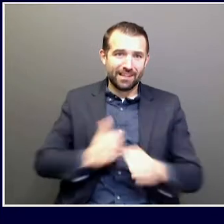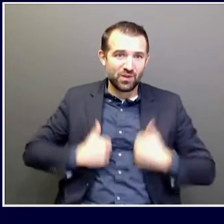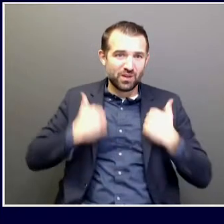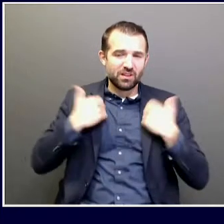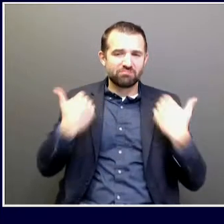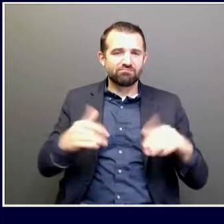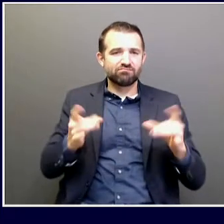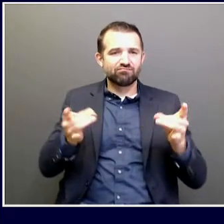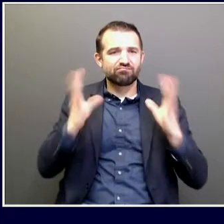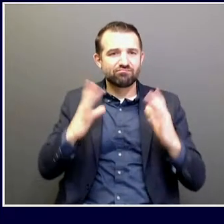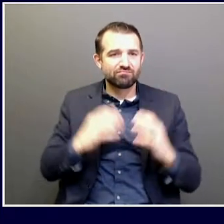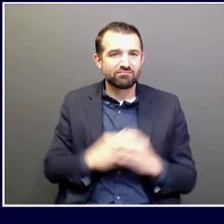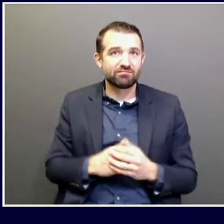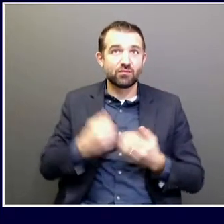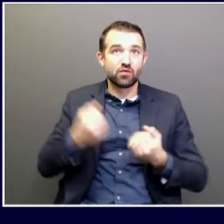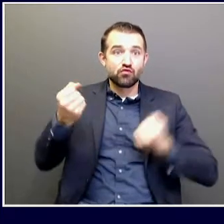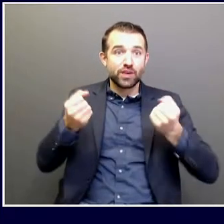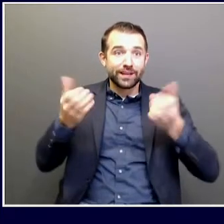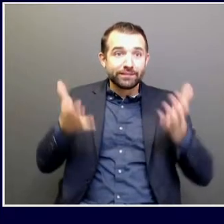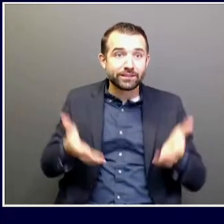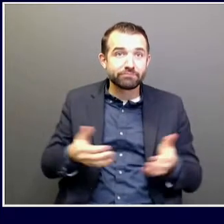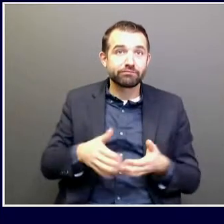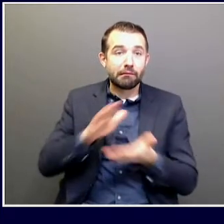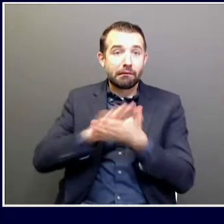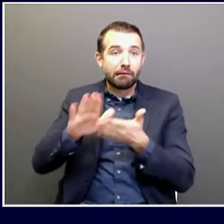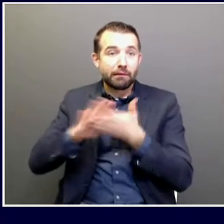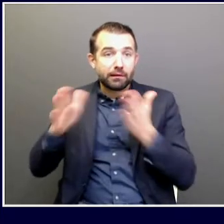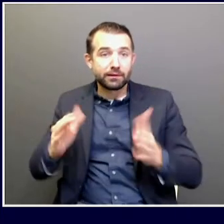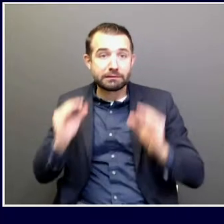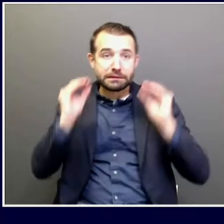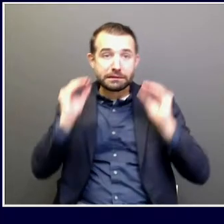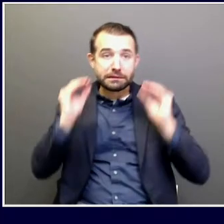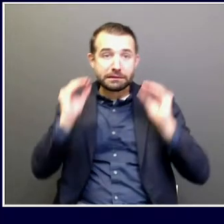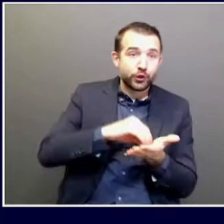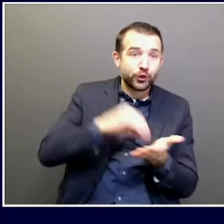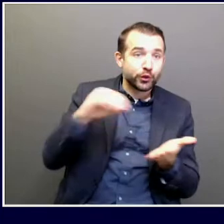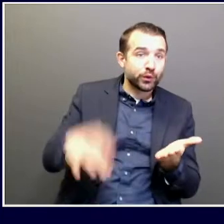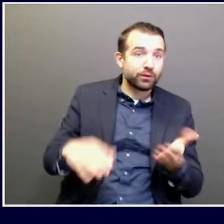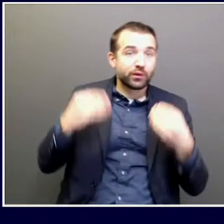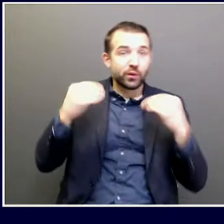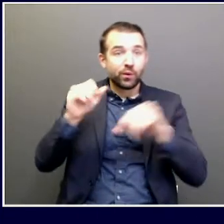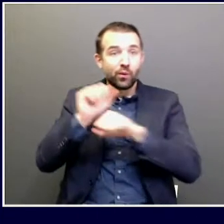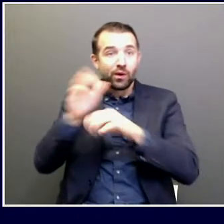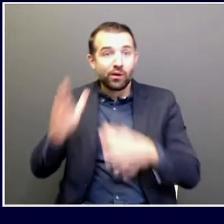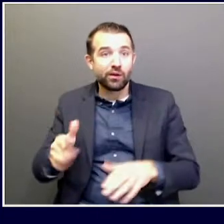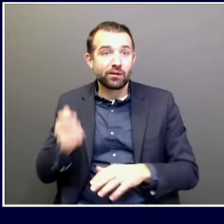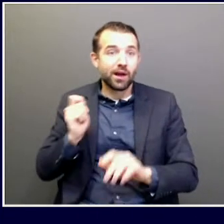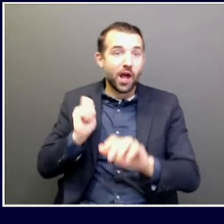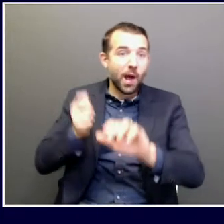drivers, janitors, teachers, students, sales clerks, administrators, construction workers,